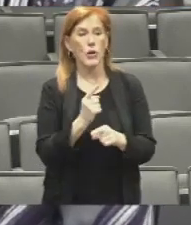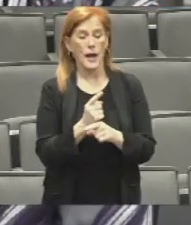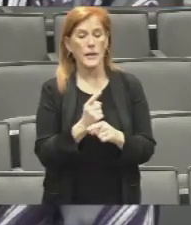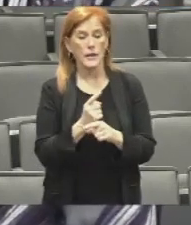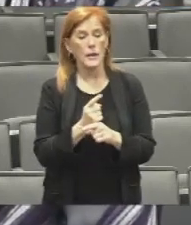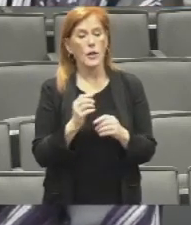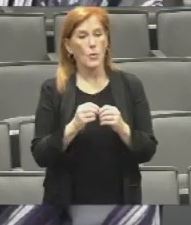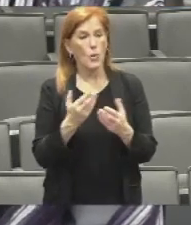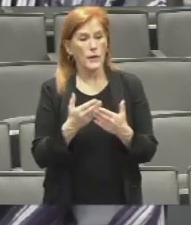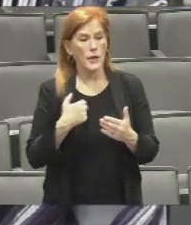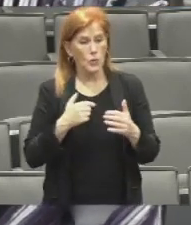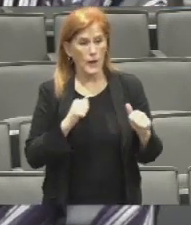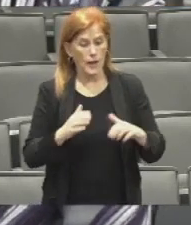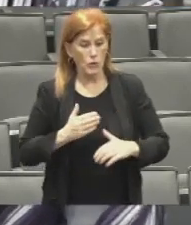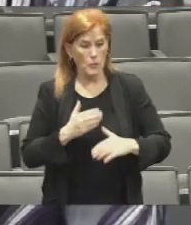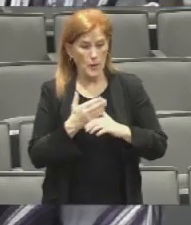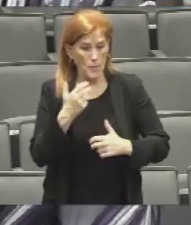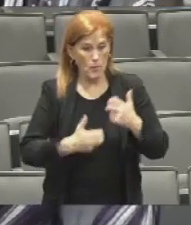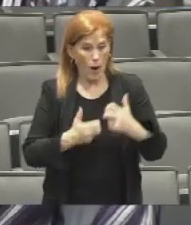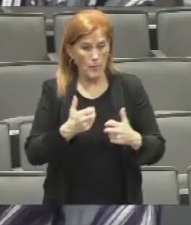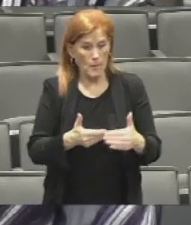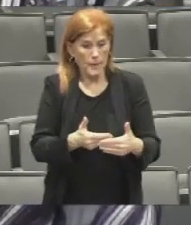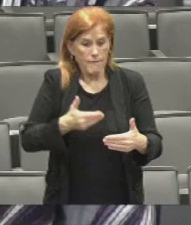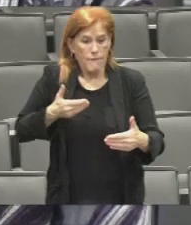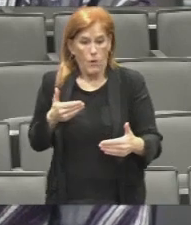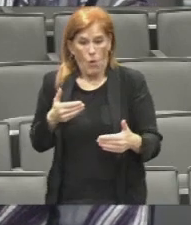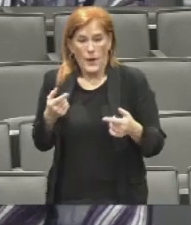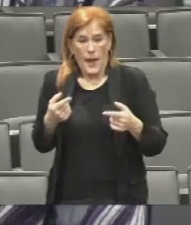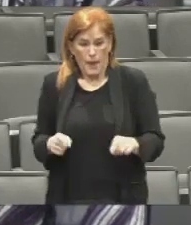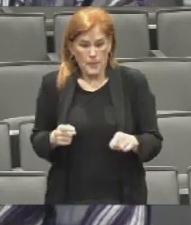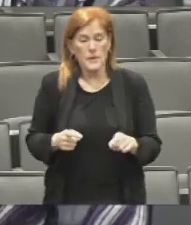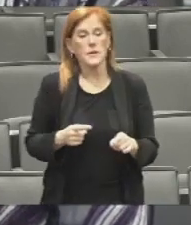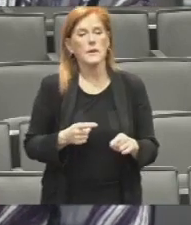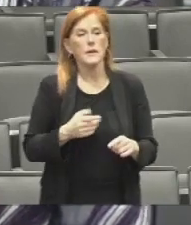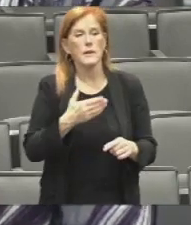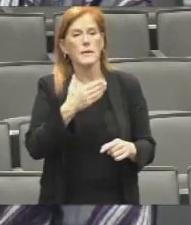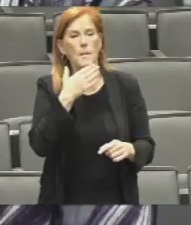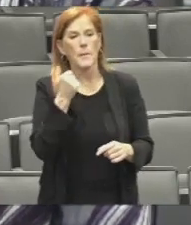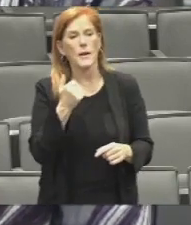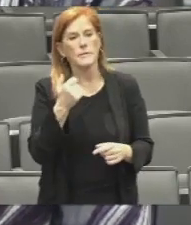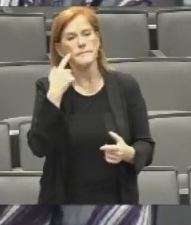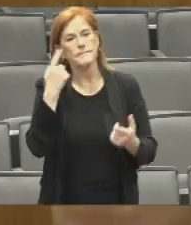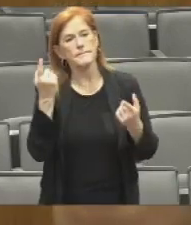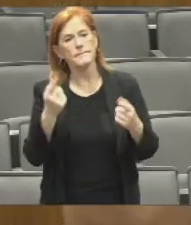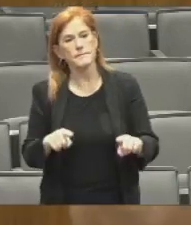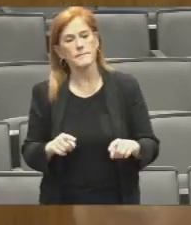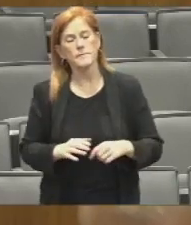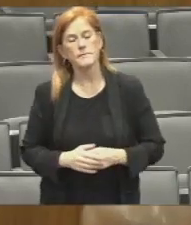to prevent incidences, the better we are off. I agree. And